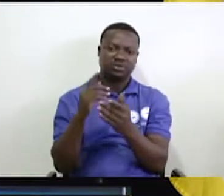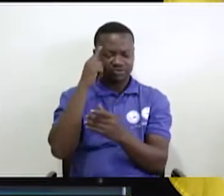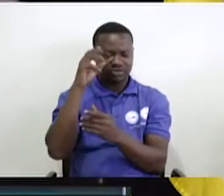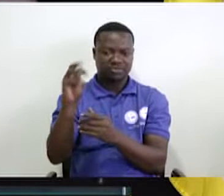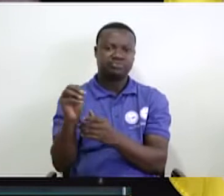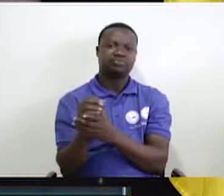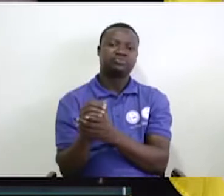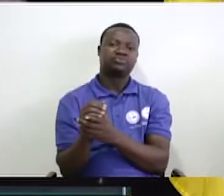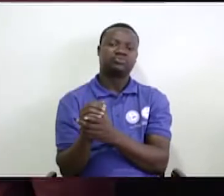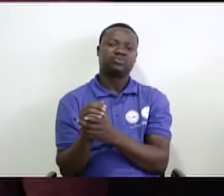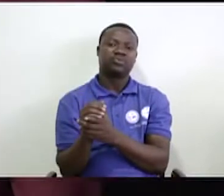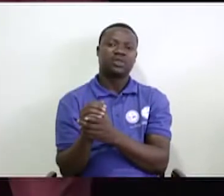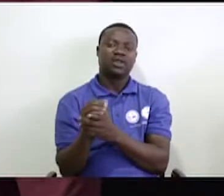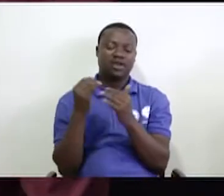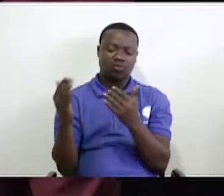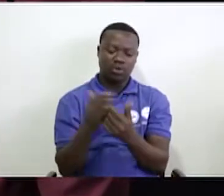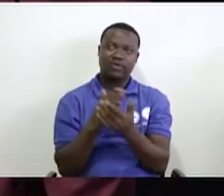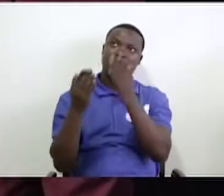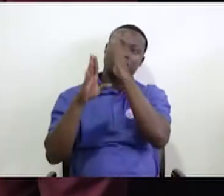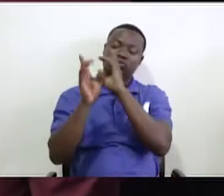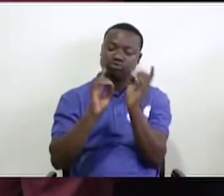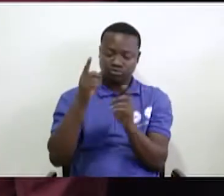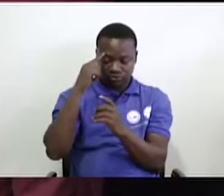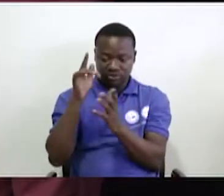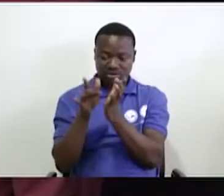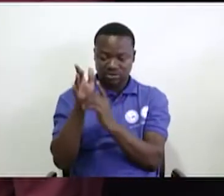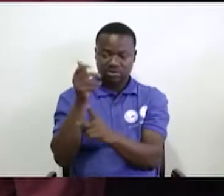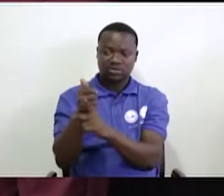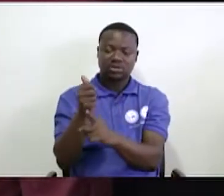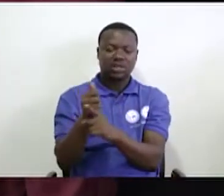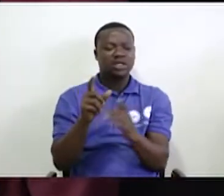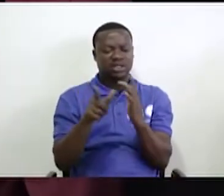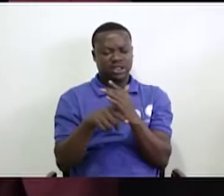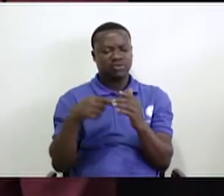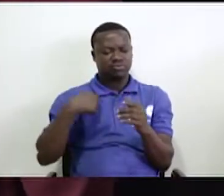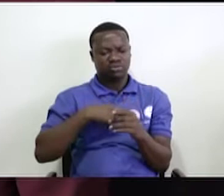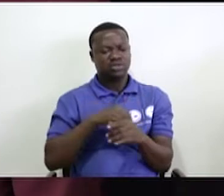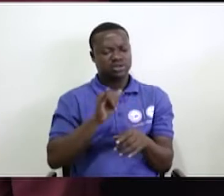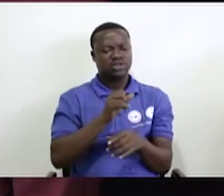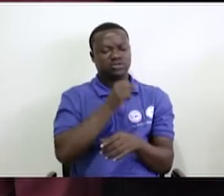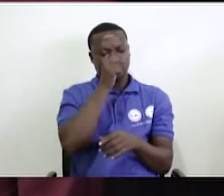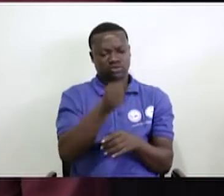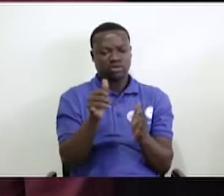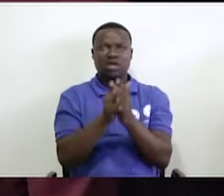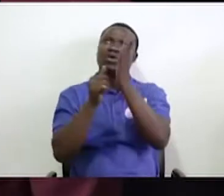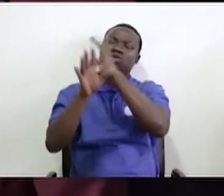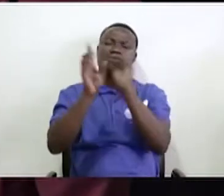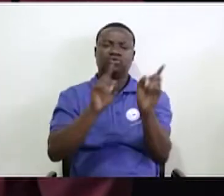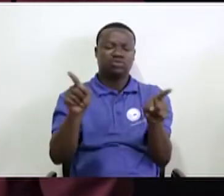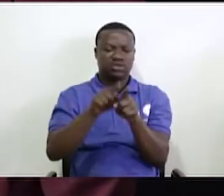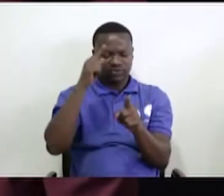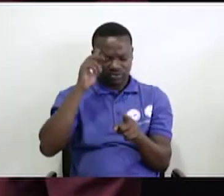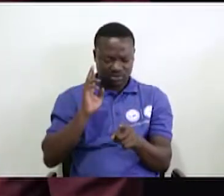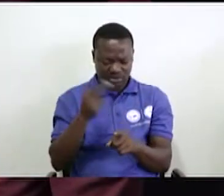him. So whatever he did for him. Then we are also sure. That he's going to do same for